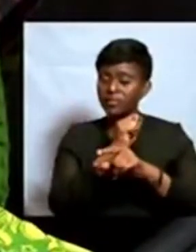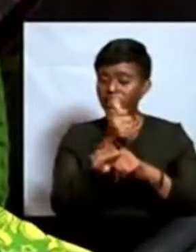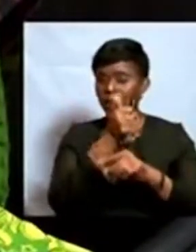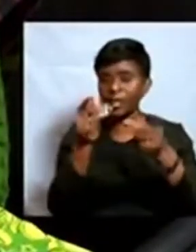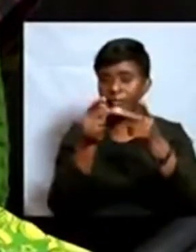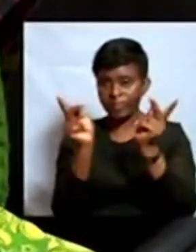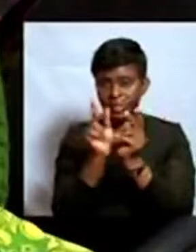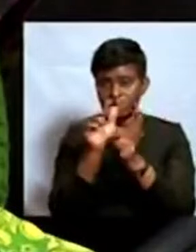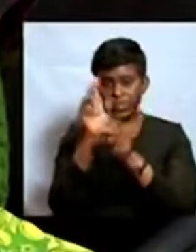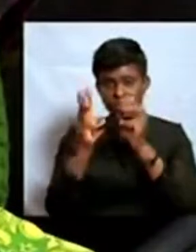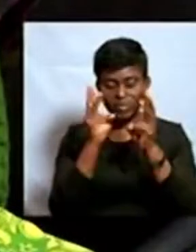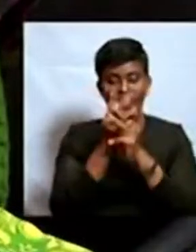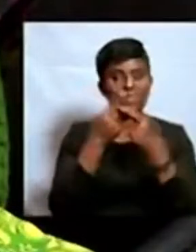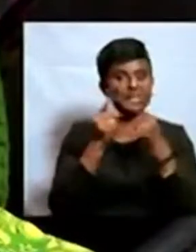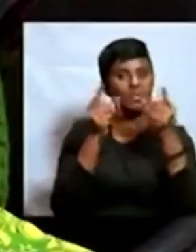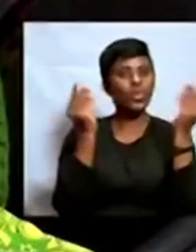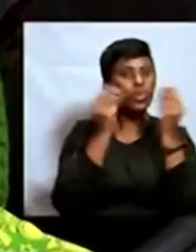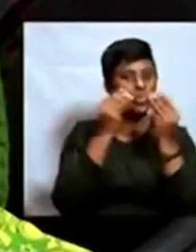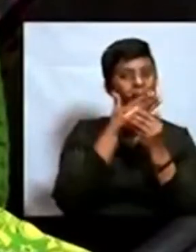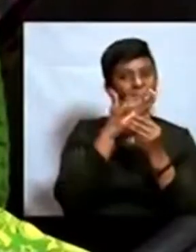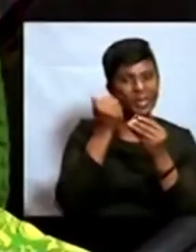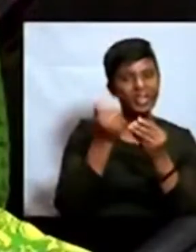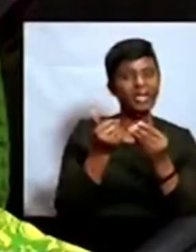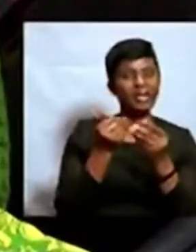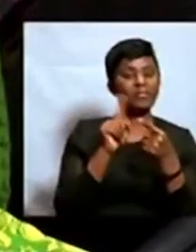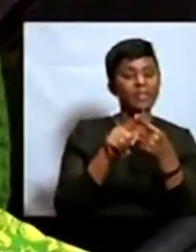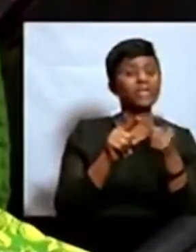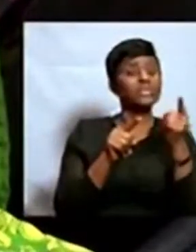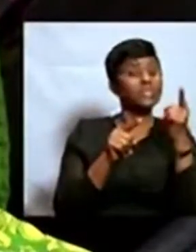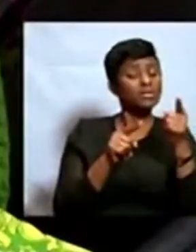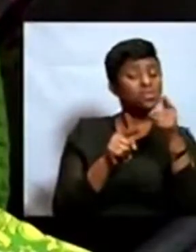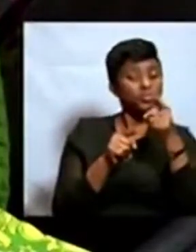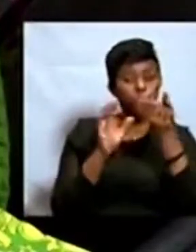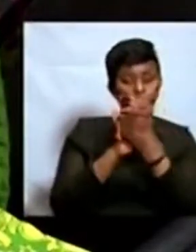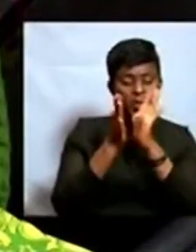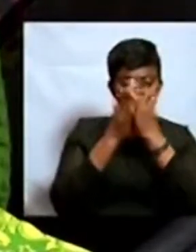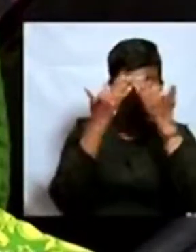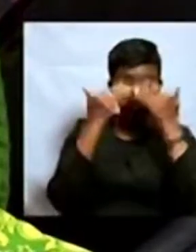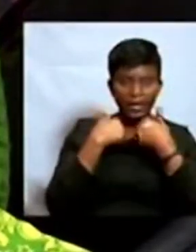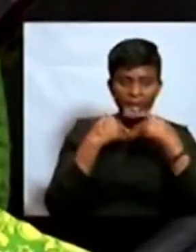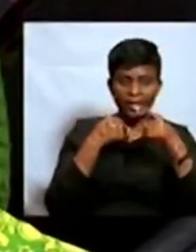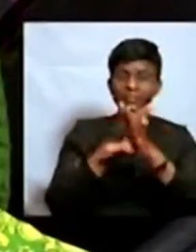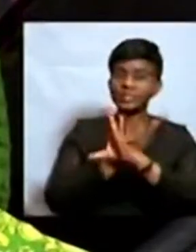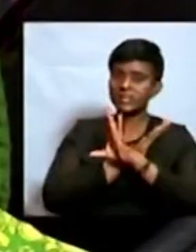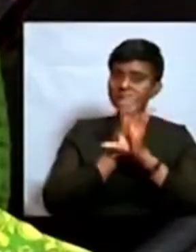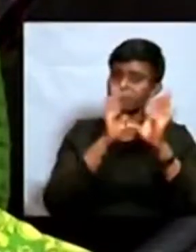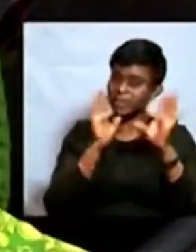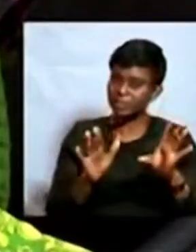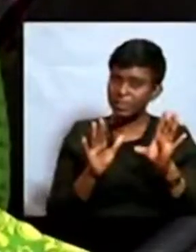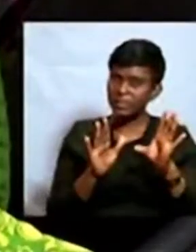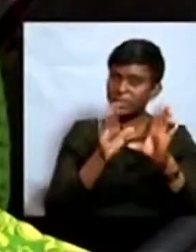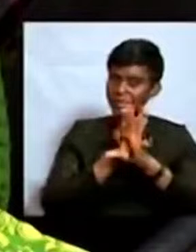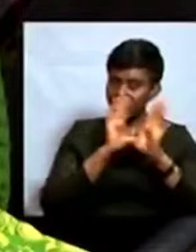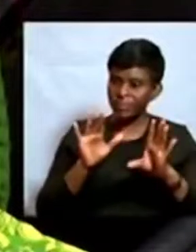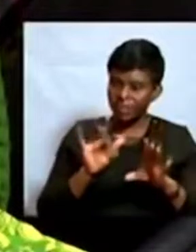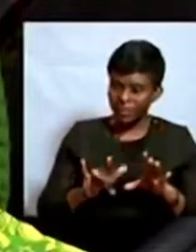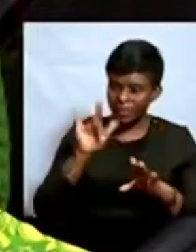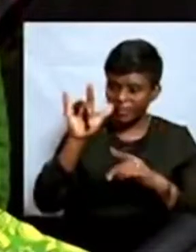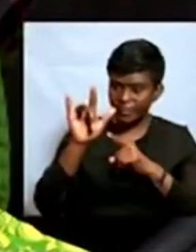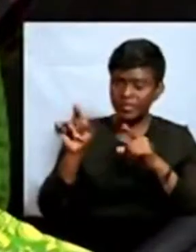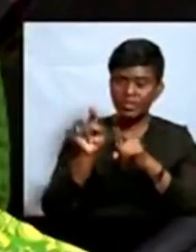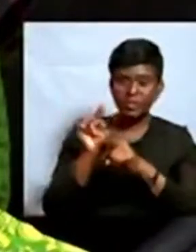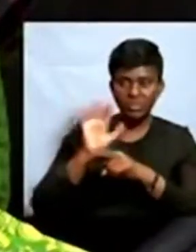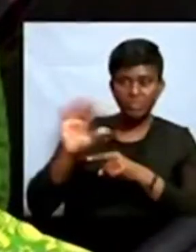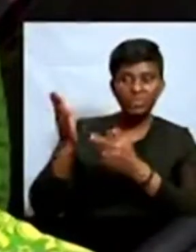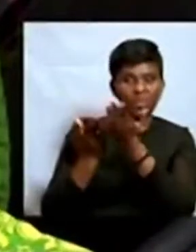side of the world, it's different, better planes. But do you realize that Zambian Airways, their